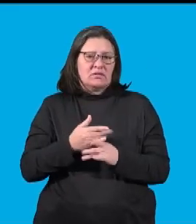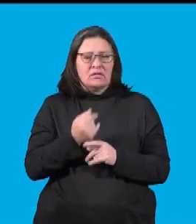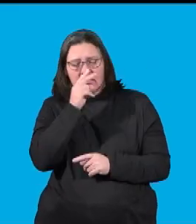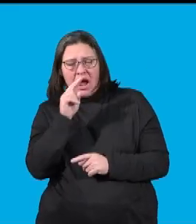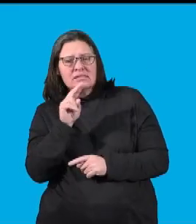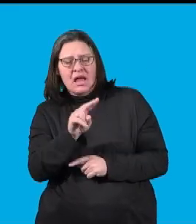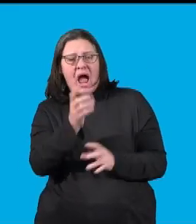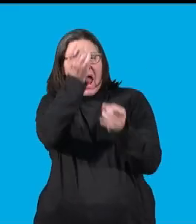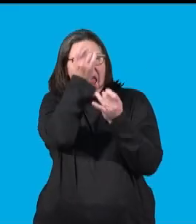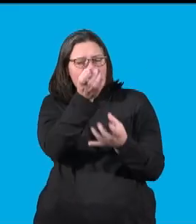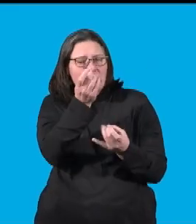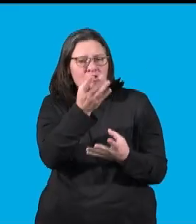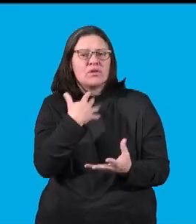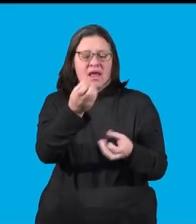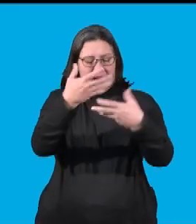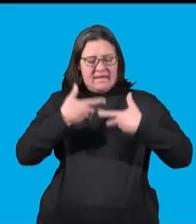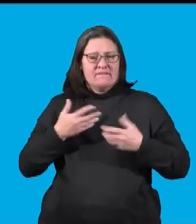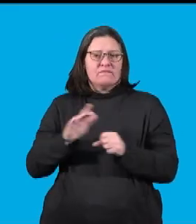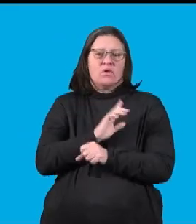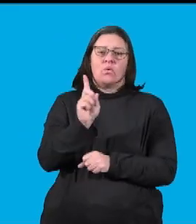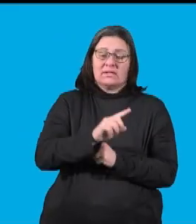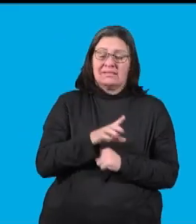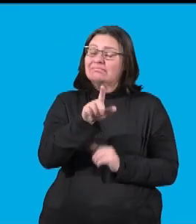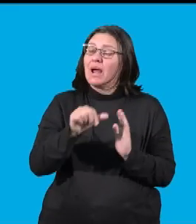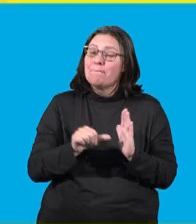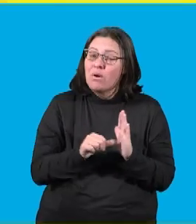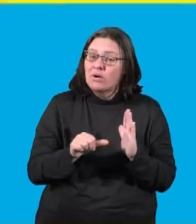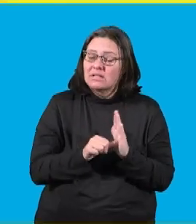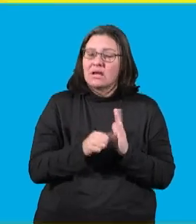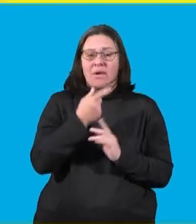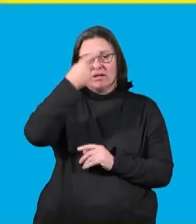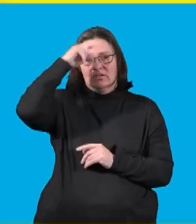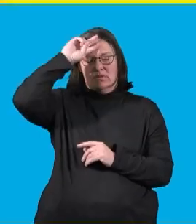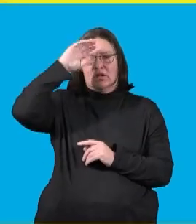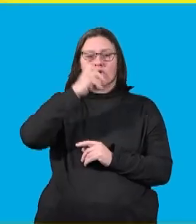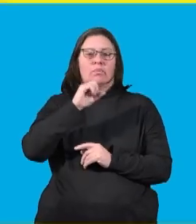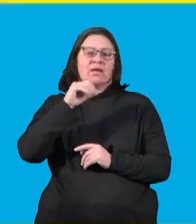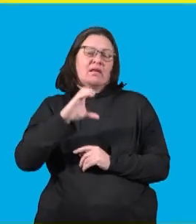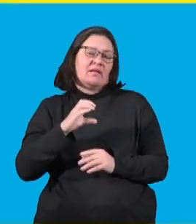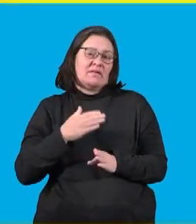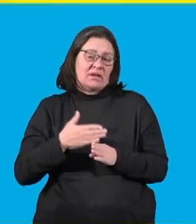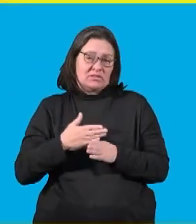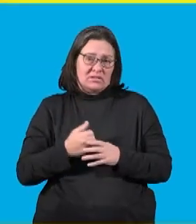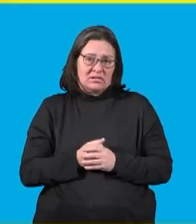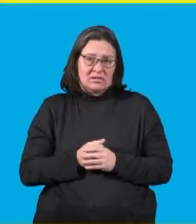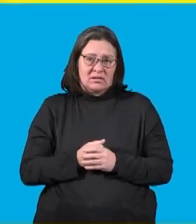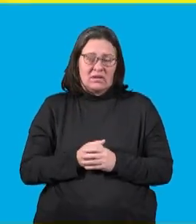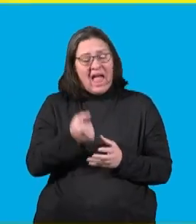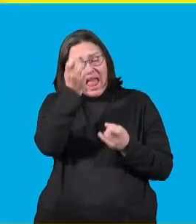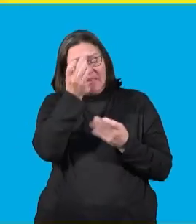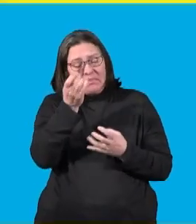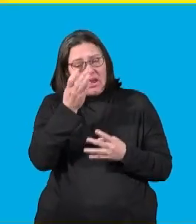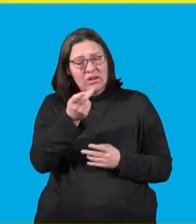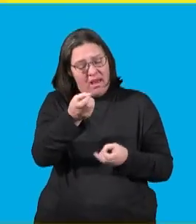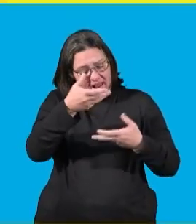and really seeing what information they have given you. And this is critical when it comes to interpreting cubic functions. You have to